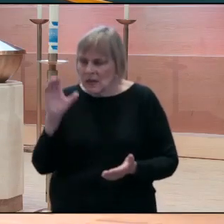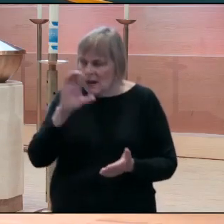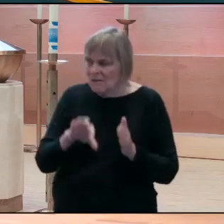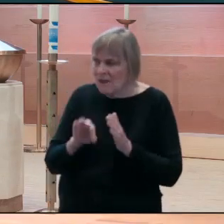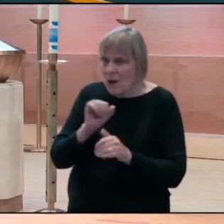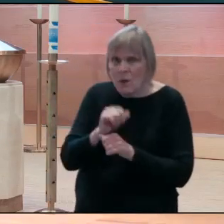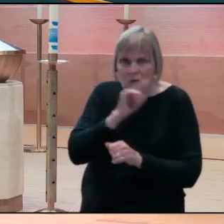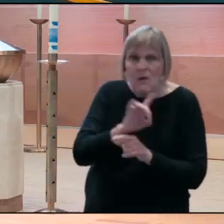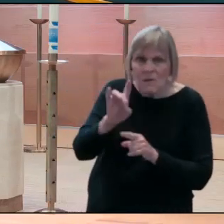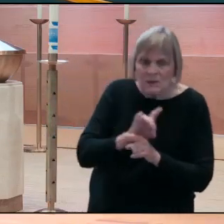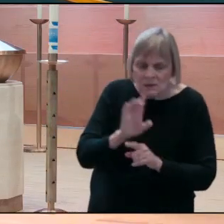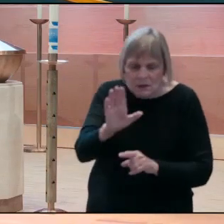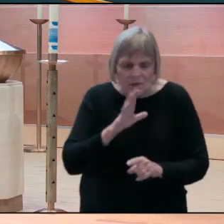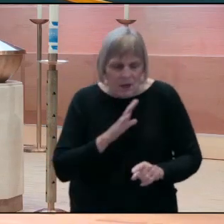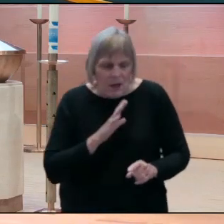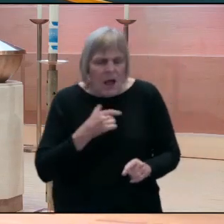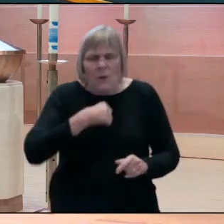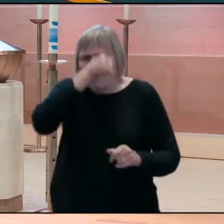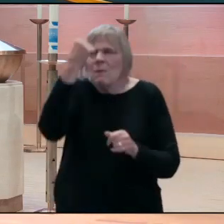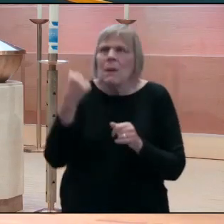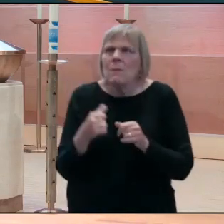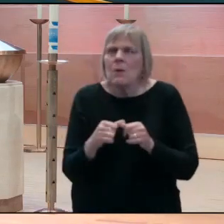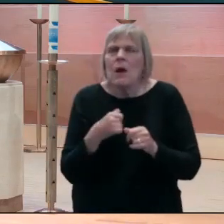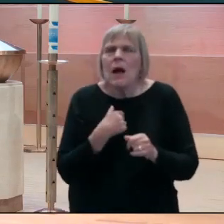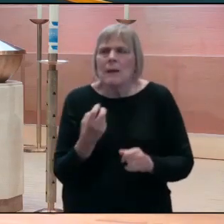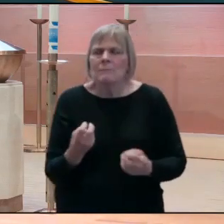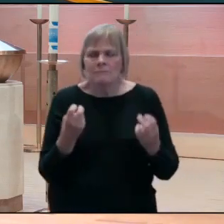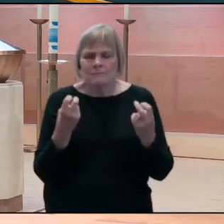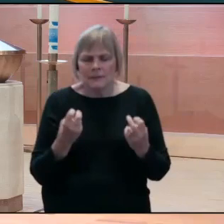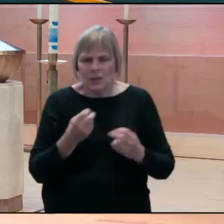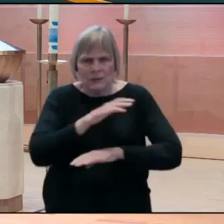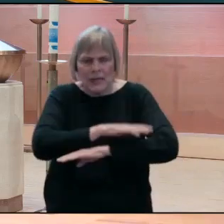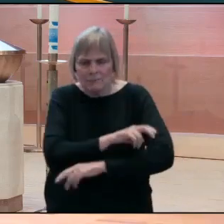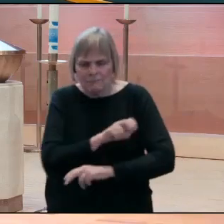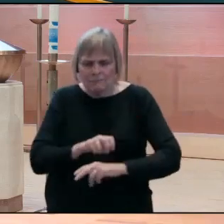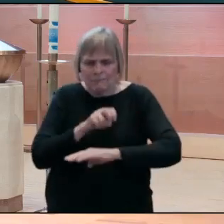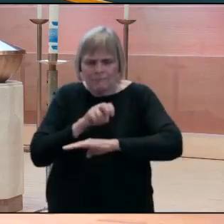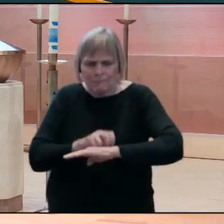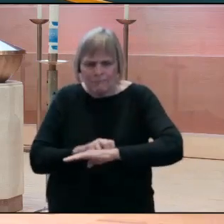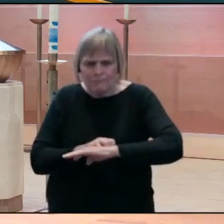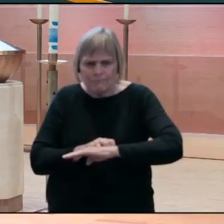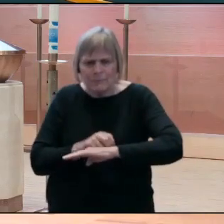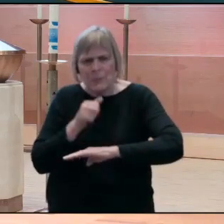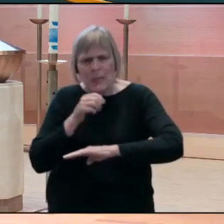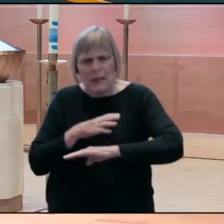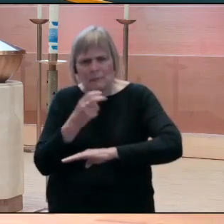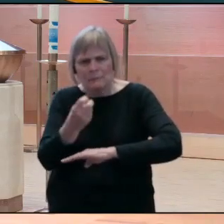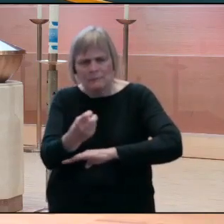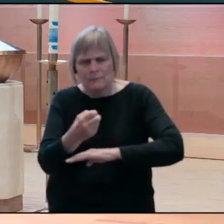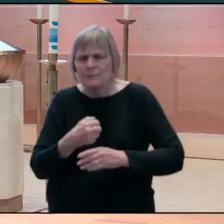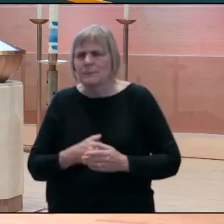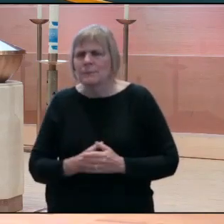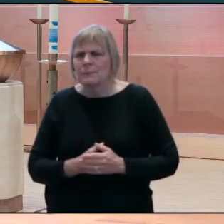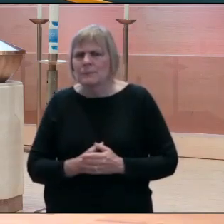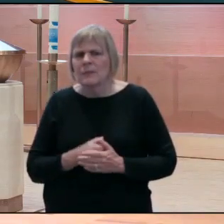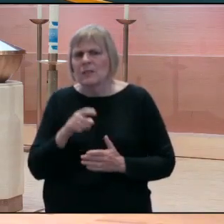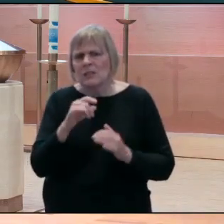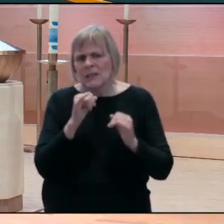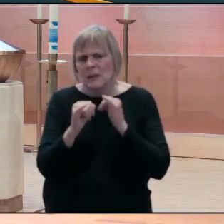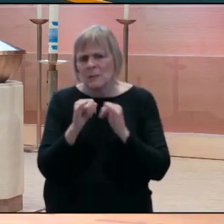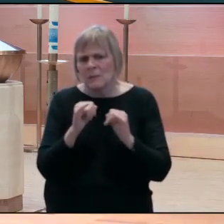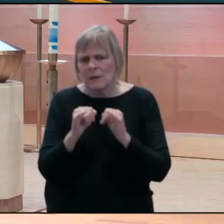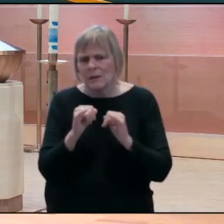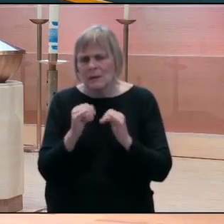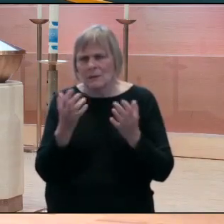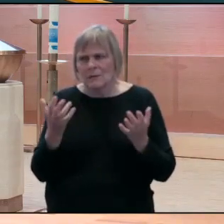these 8 months. And so I remember I'm sitting at this desk across from this younger lady, and she's interviewing me